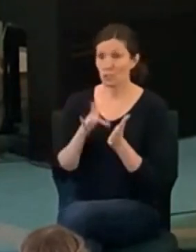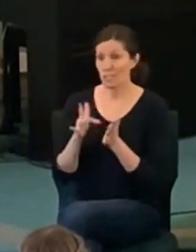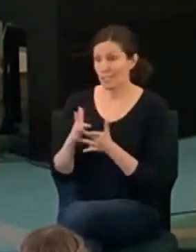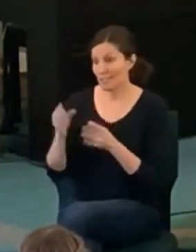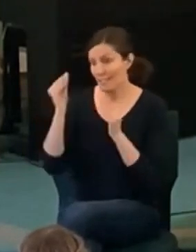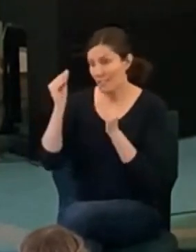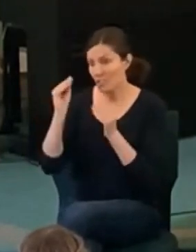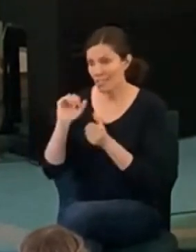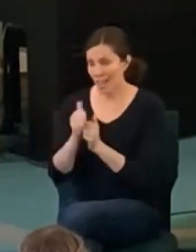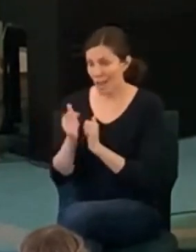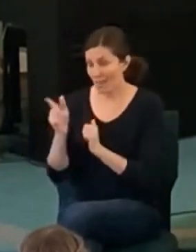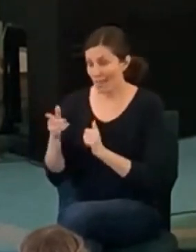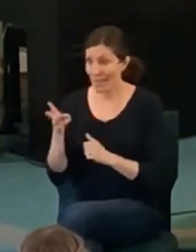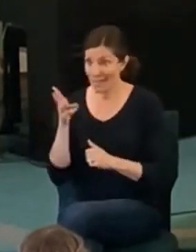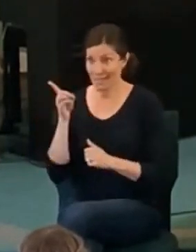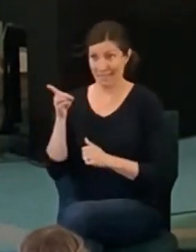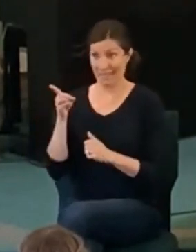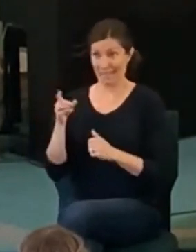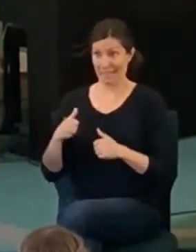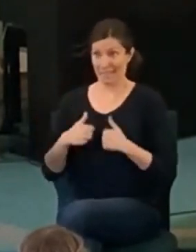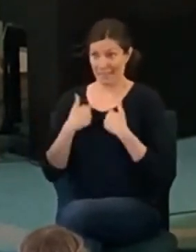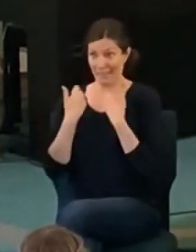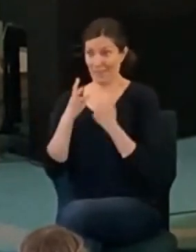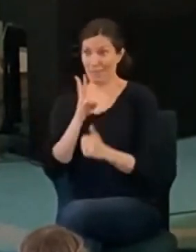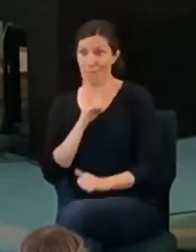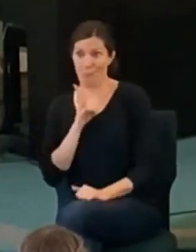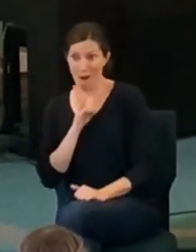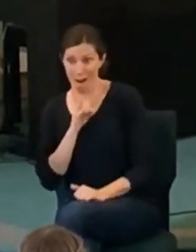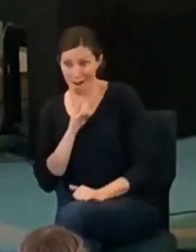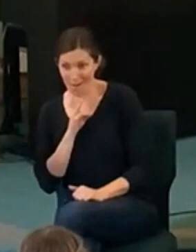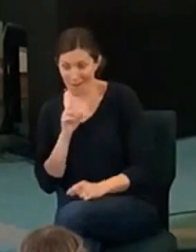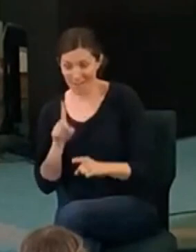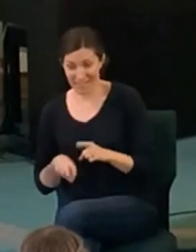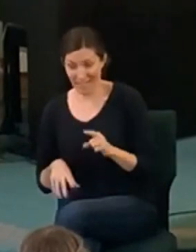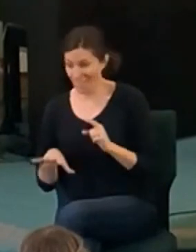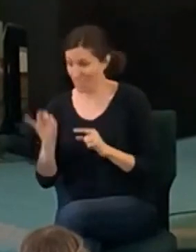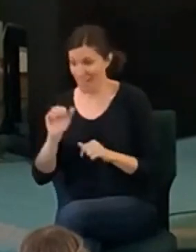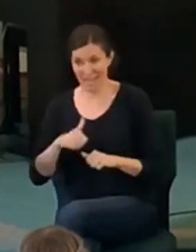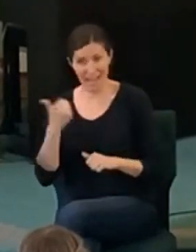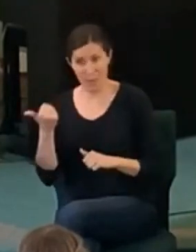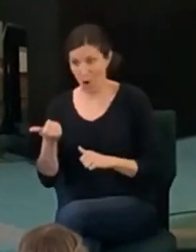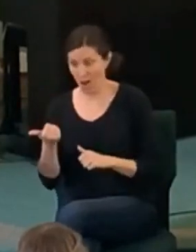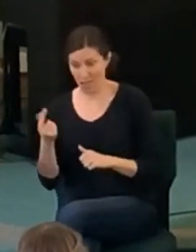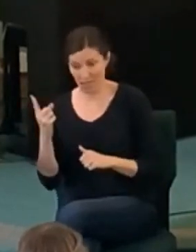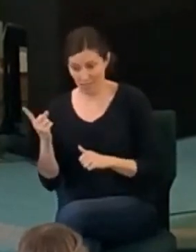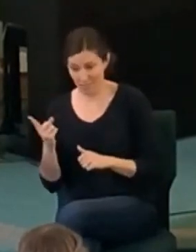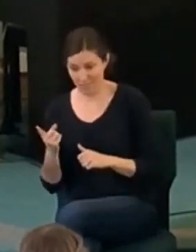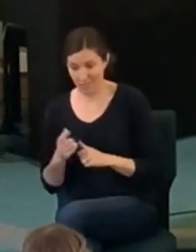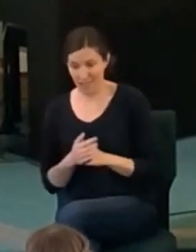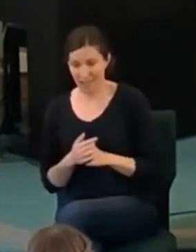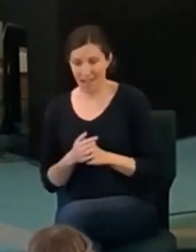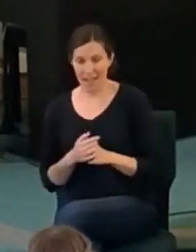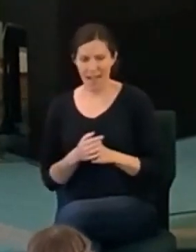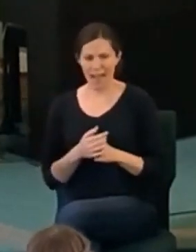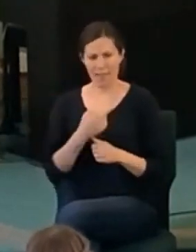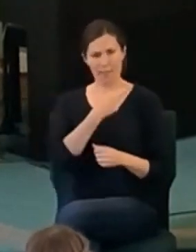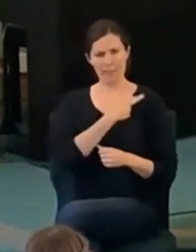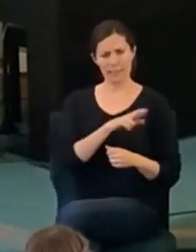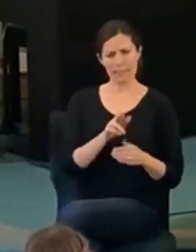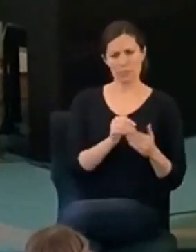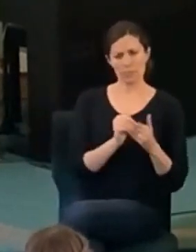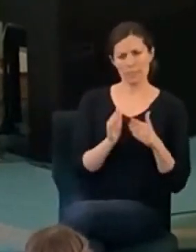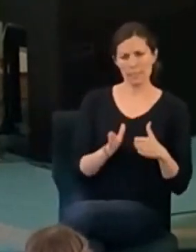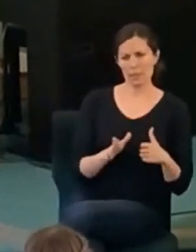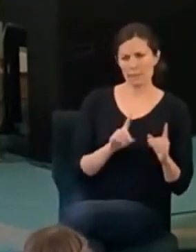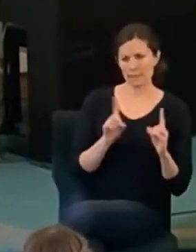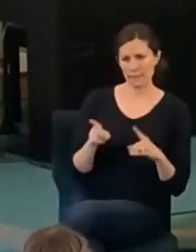that famous eighth day of the Feast of Booths we just read about last week, where Jesus is